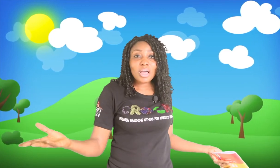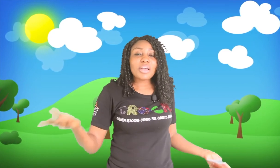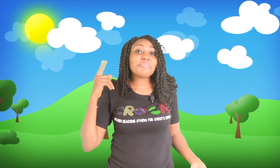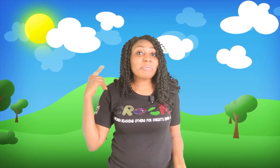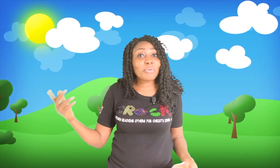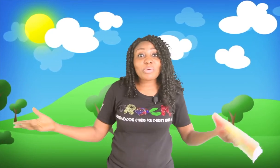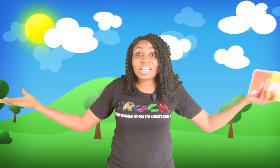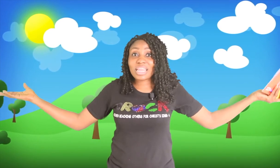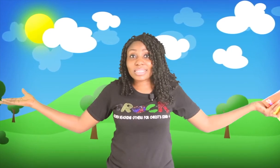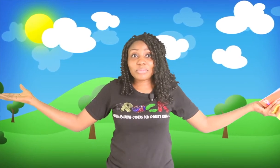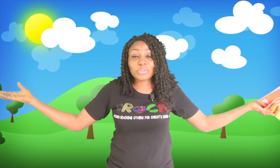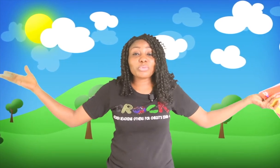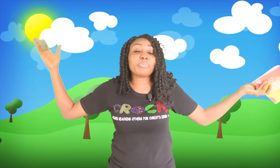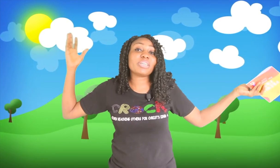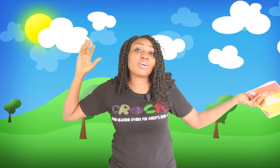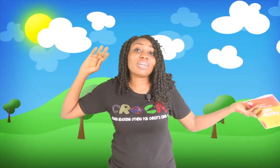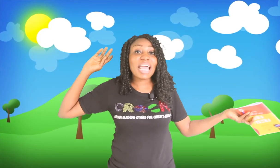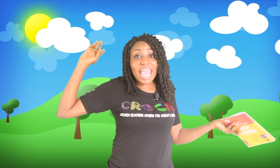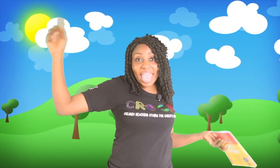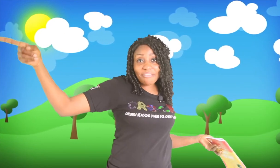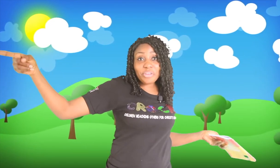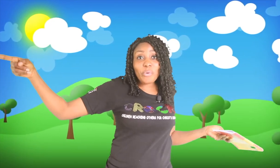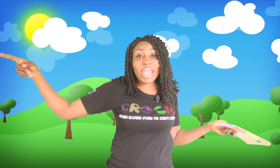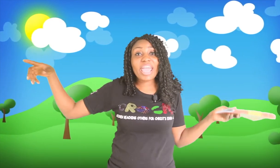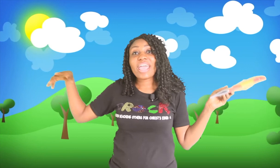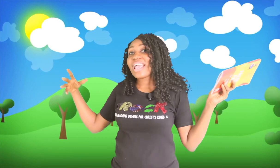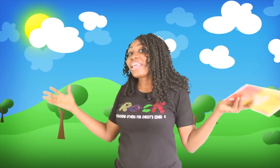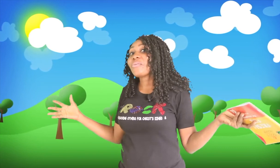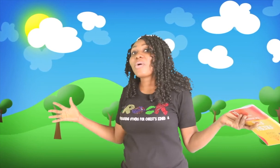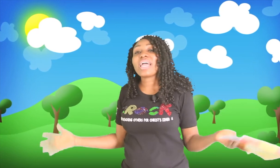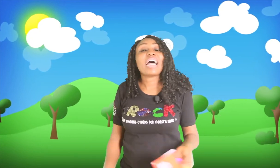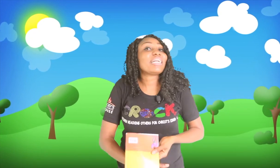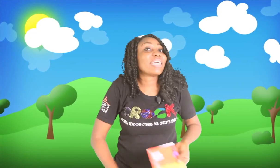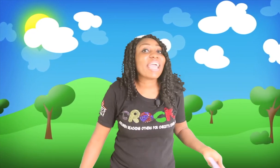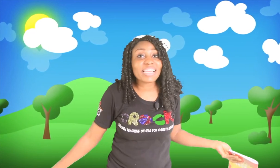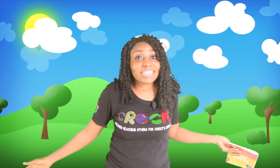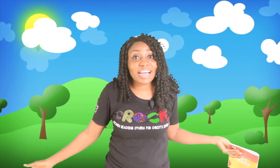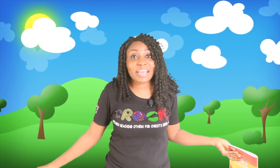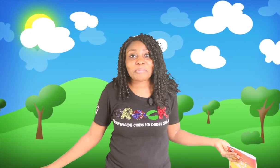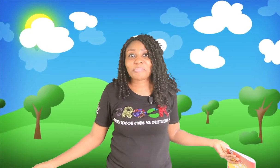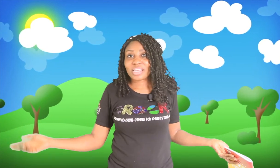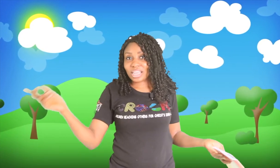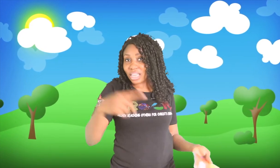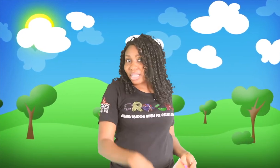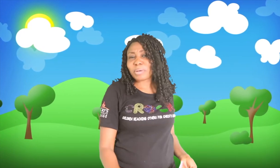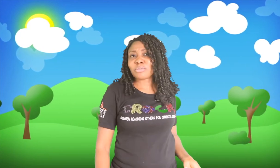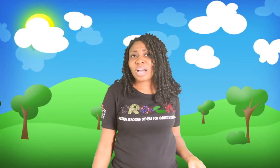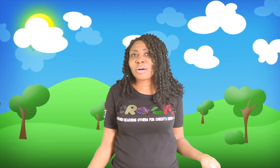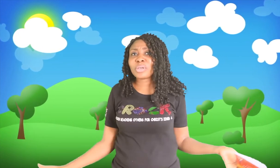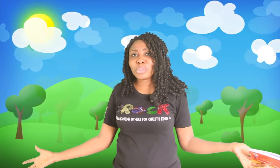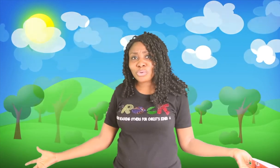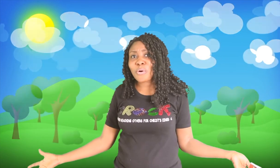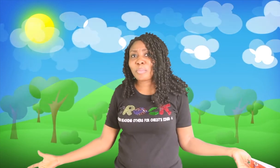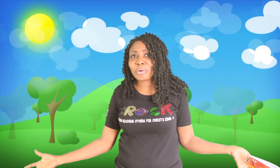you? Remember what we learned last month? We praise God everywhere, anywhere, at any time, and that's part